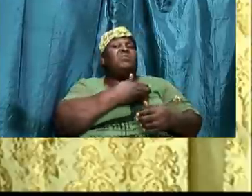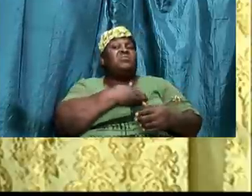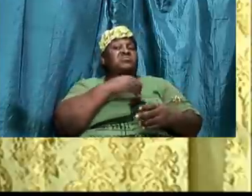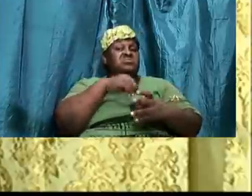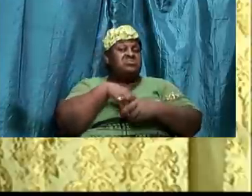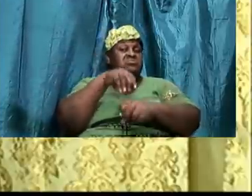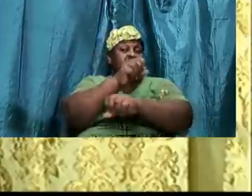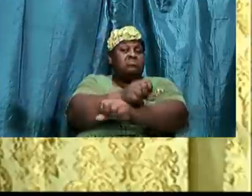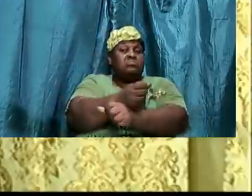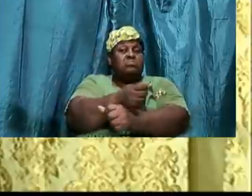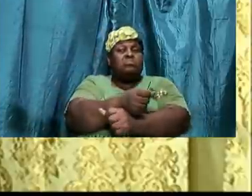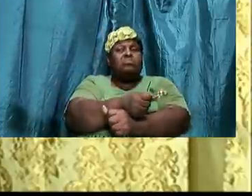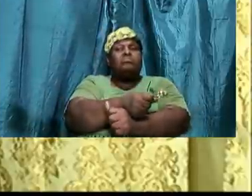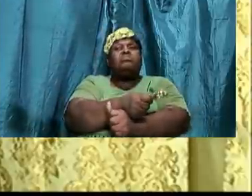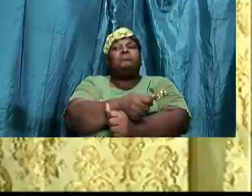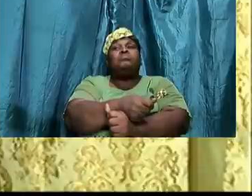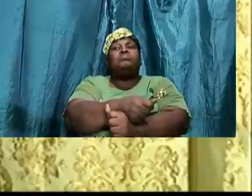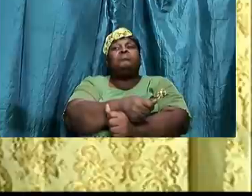handcuffs.